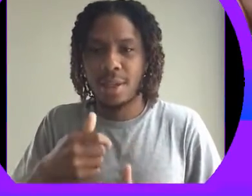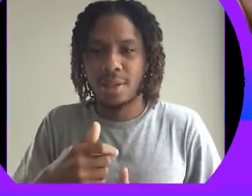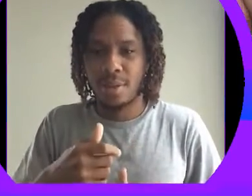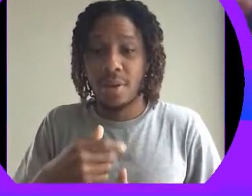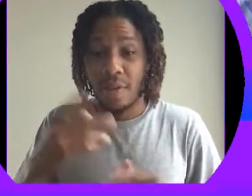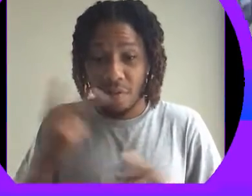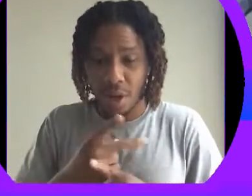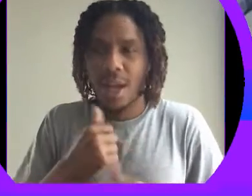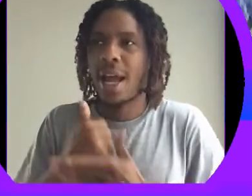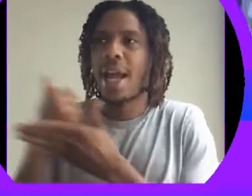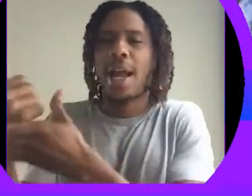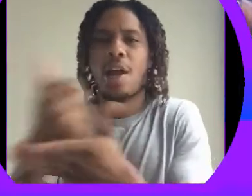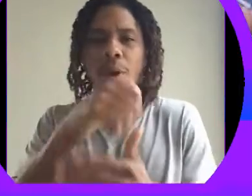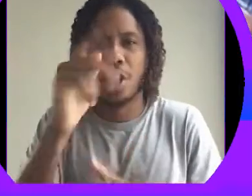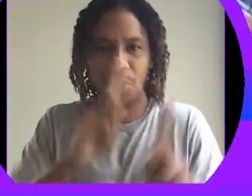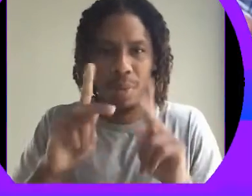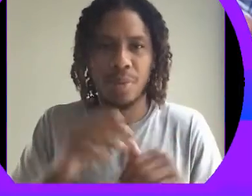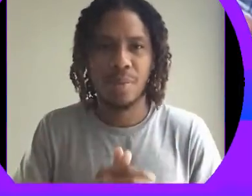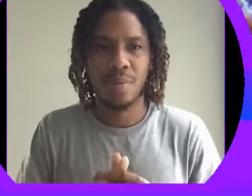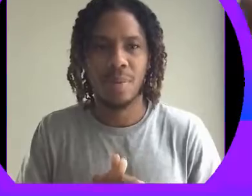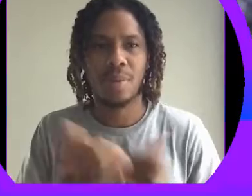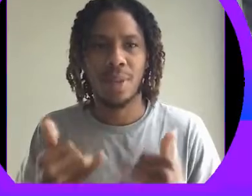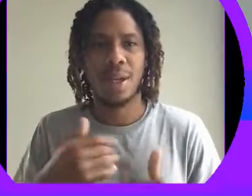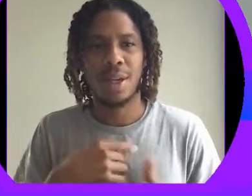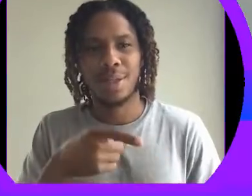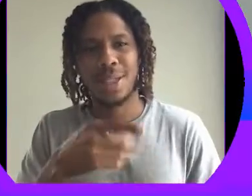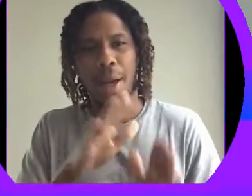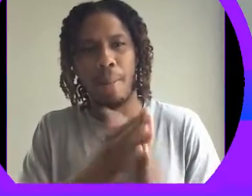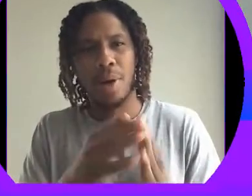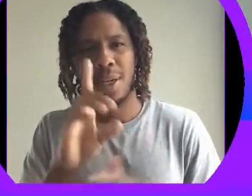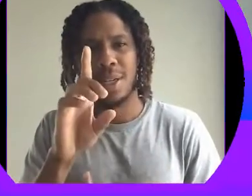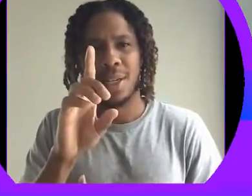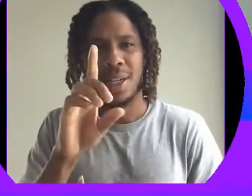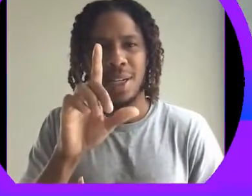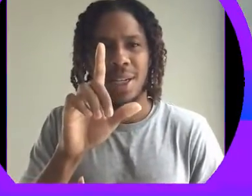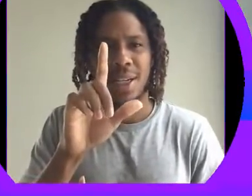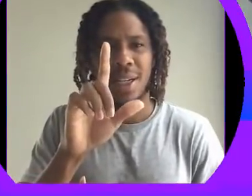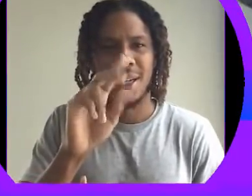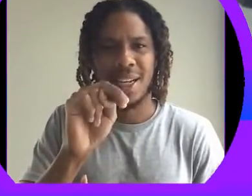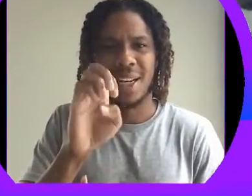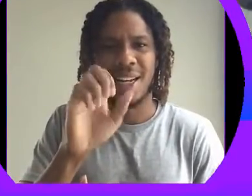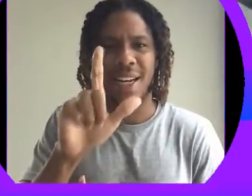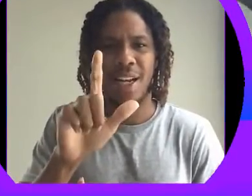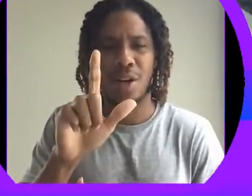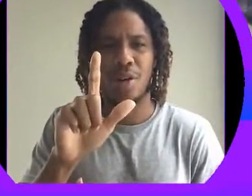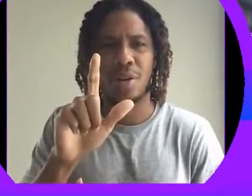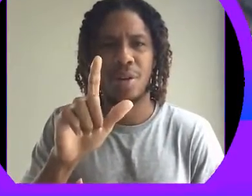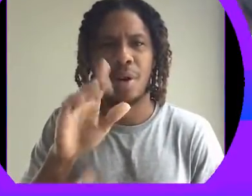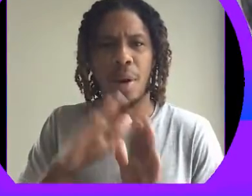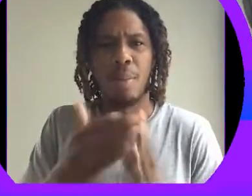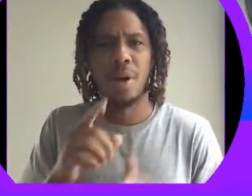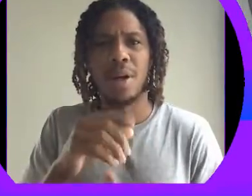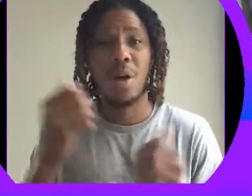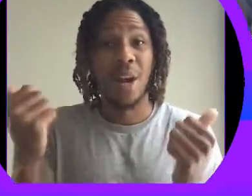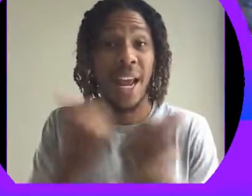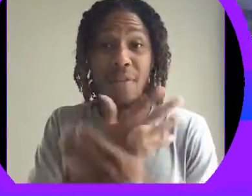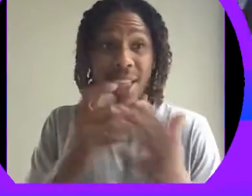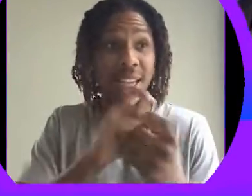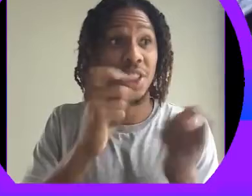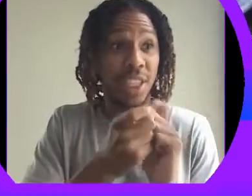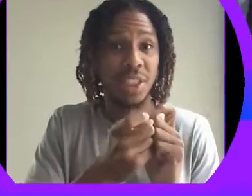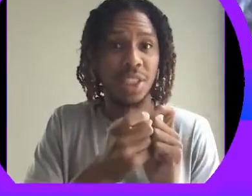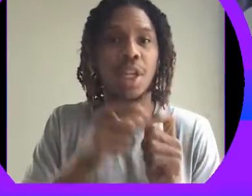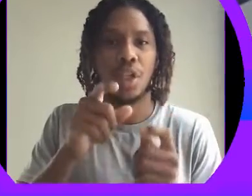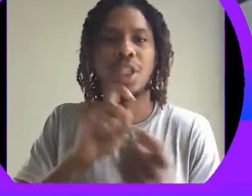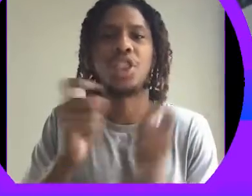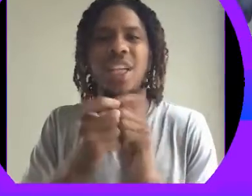others like me understand it. And I came across a passage in Neil Donawash's book, When Everything Changes, Change Everything, that really